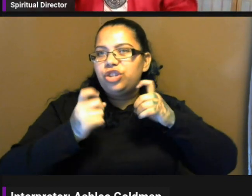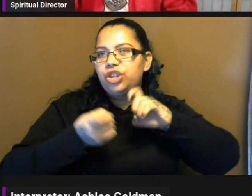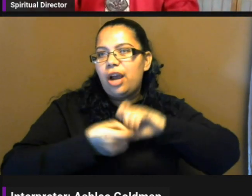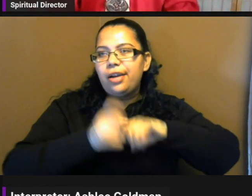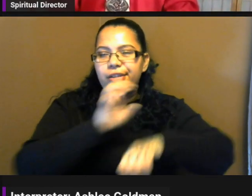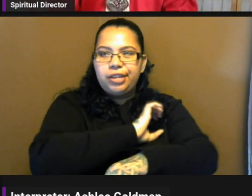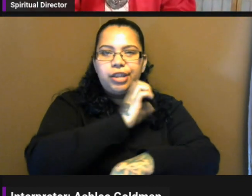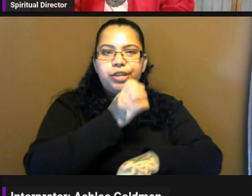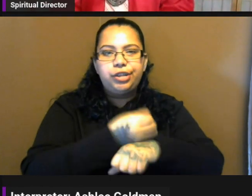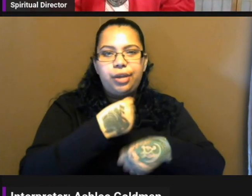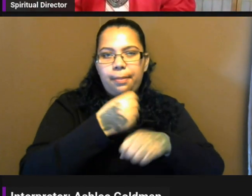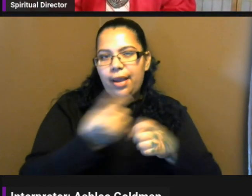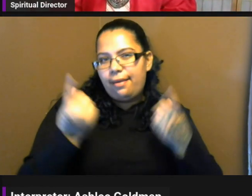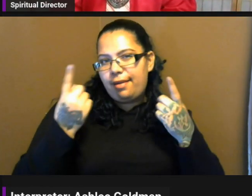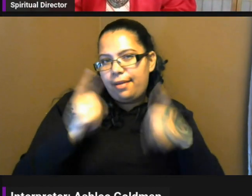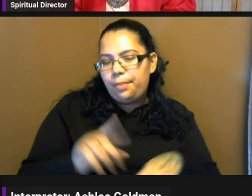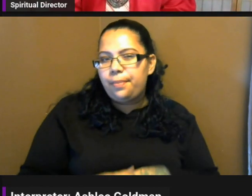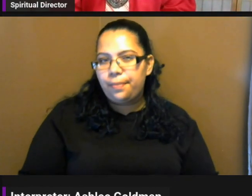of manifestation.